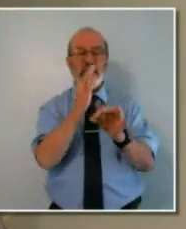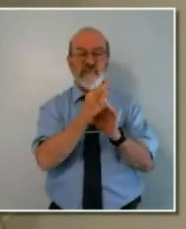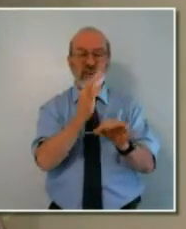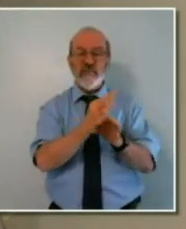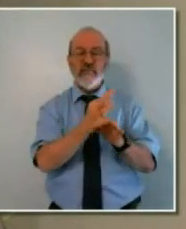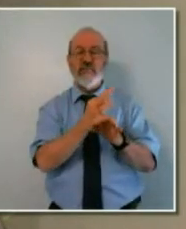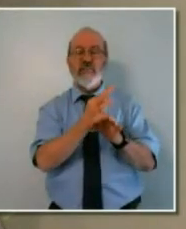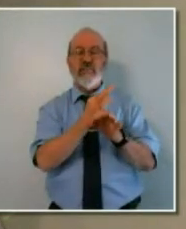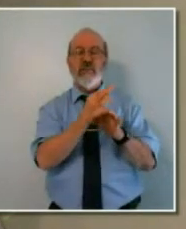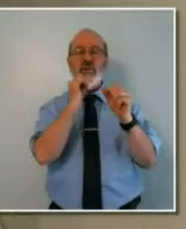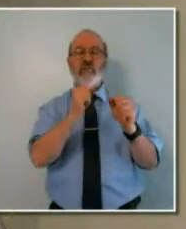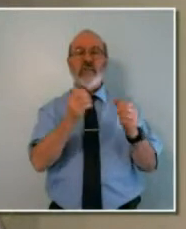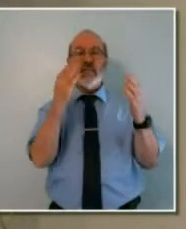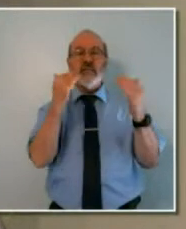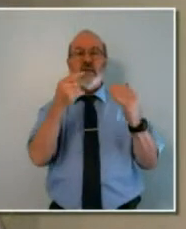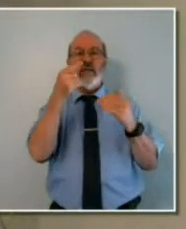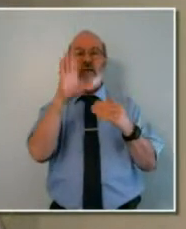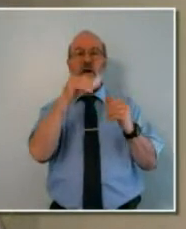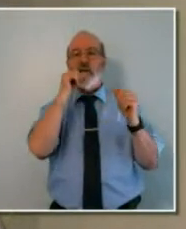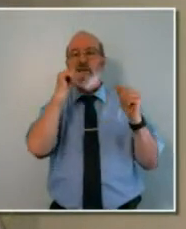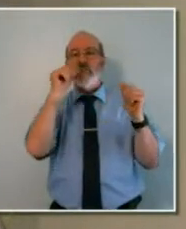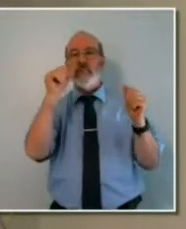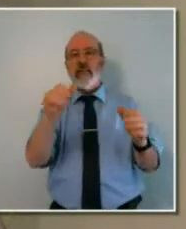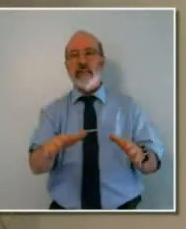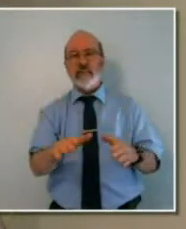can expect God's blessing.